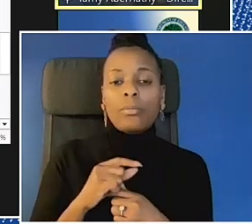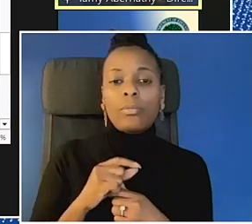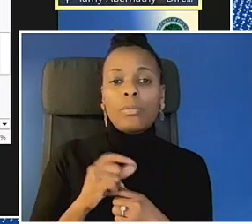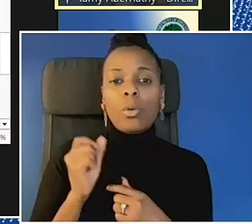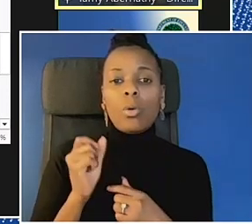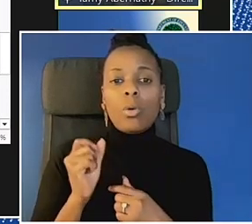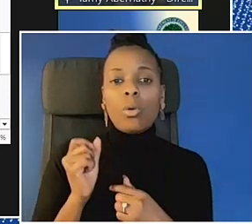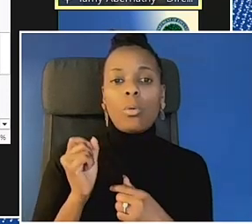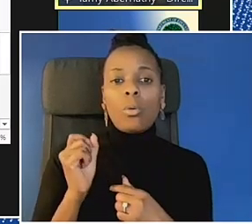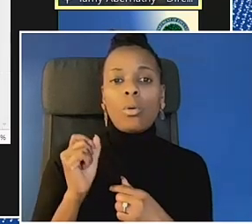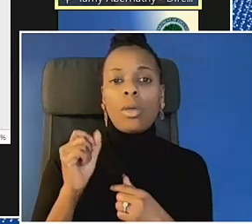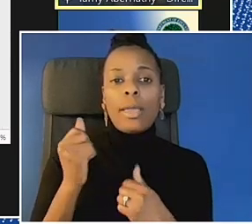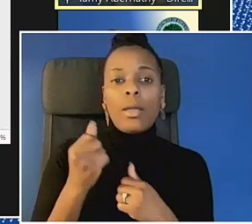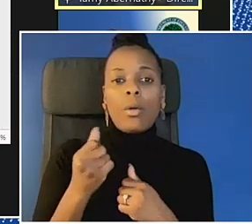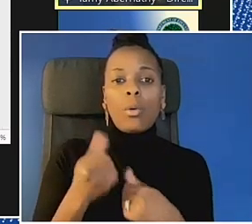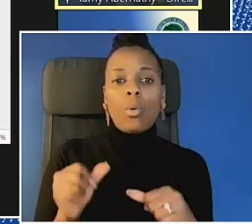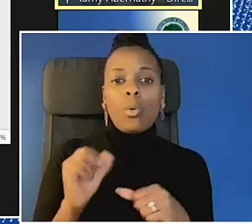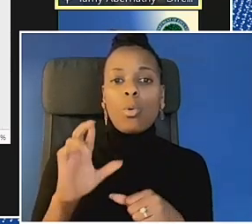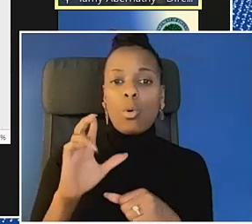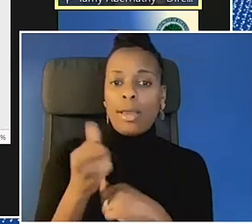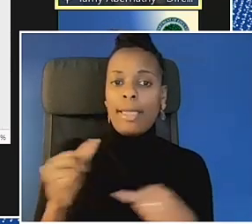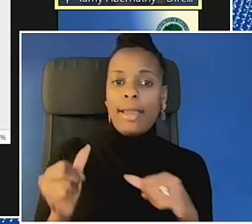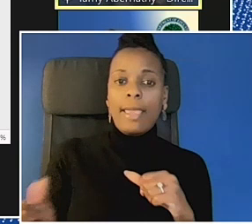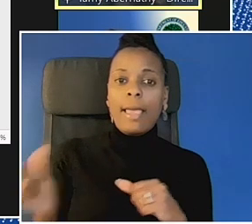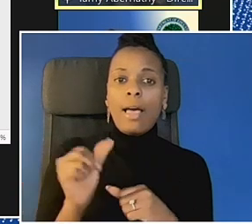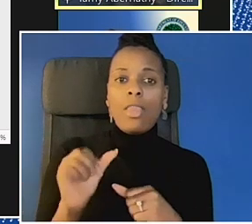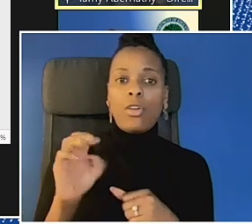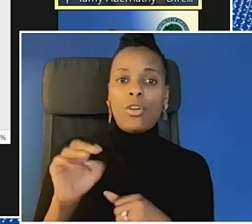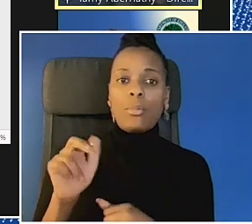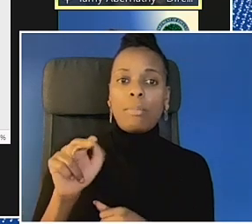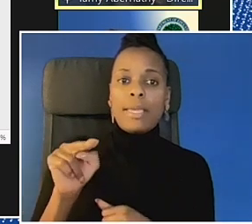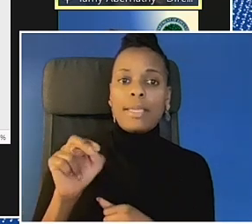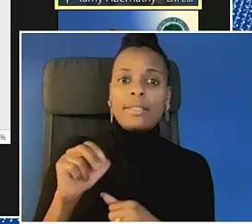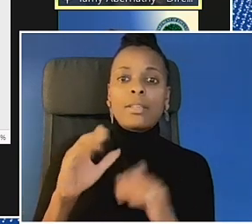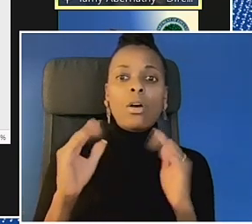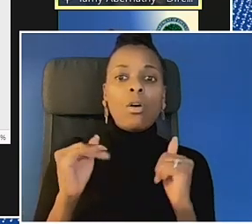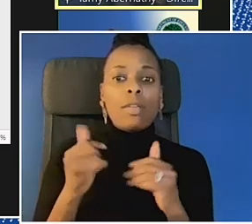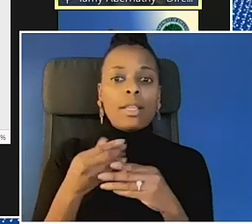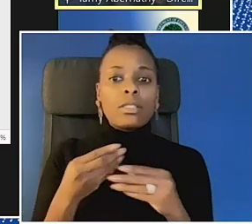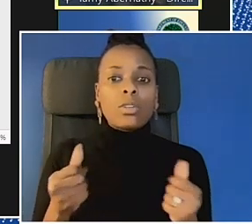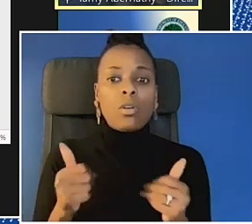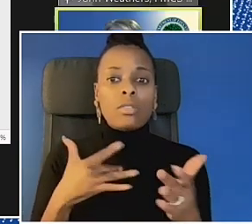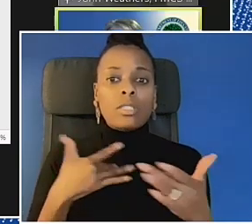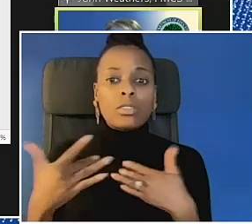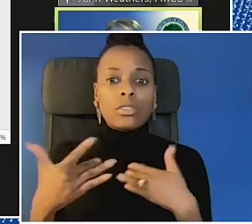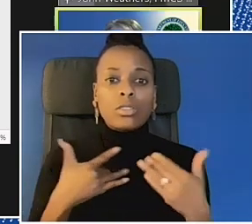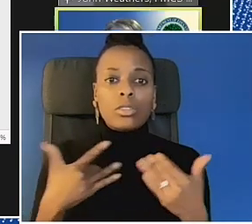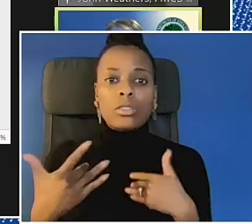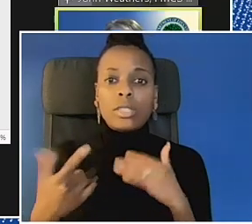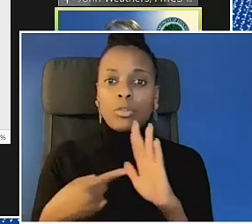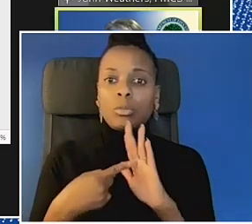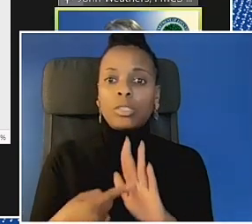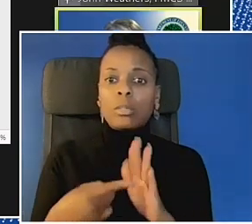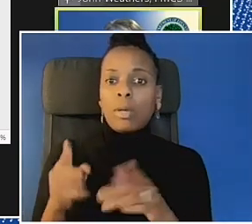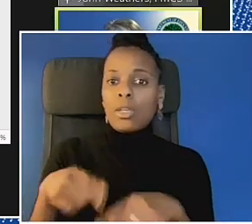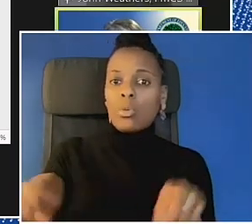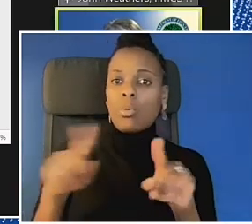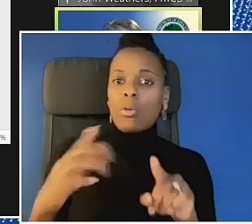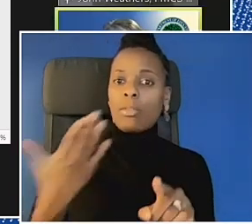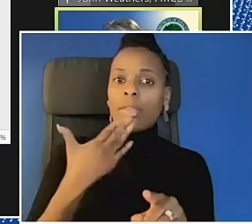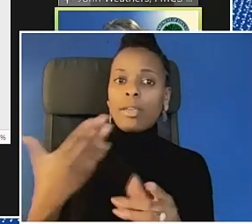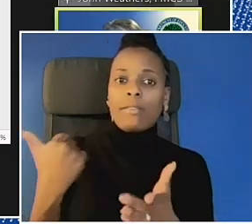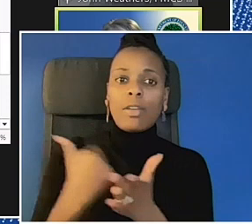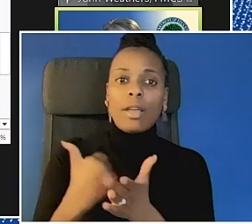any other means. So hopefully that will solve the concern that was presented by you guys, and we appreciate your help with that.